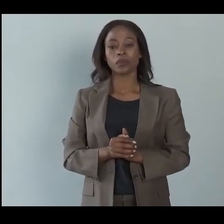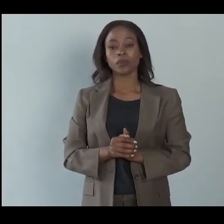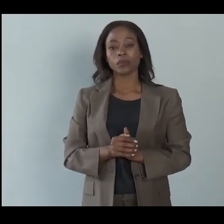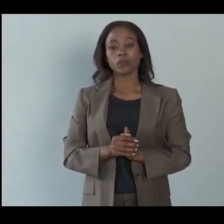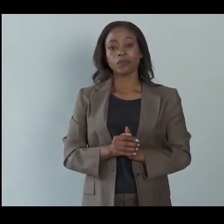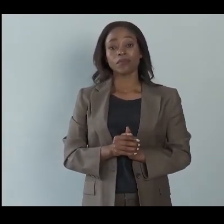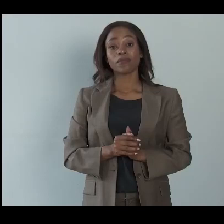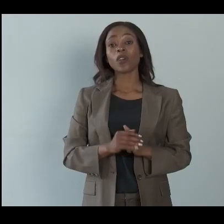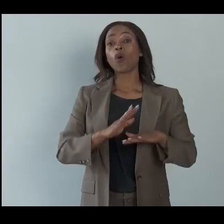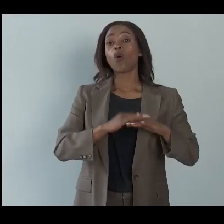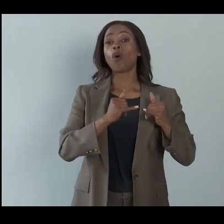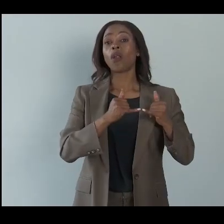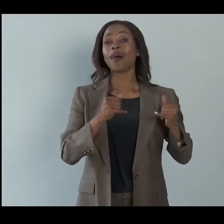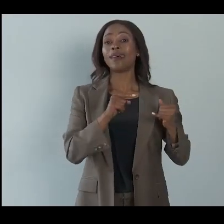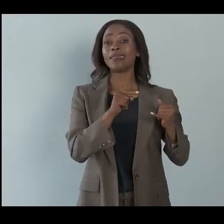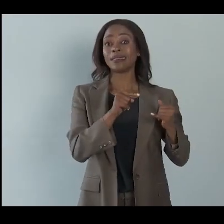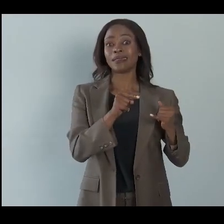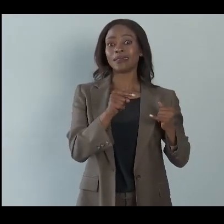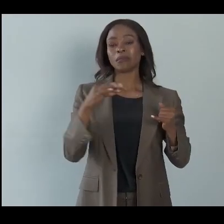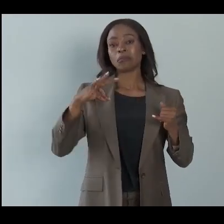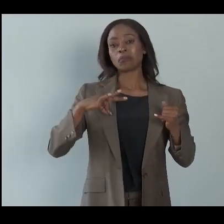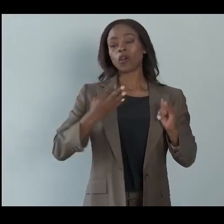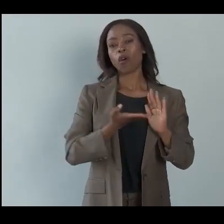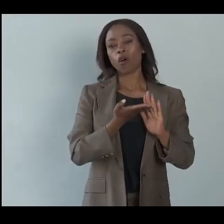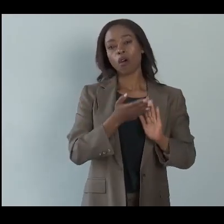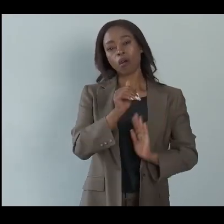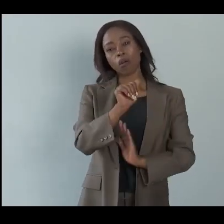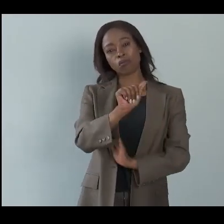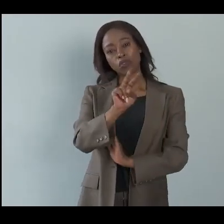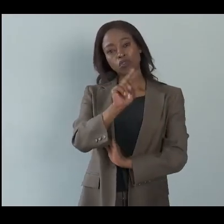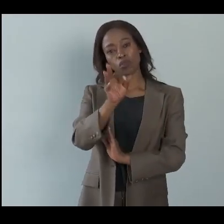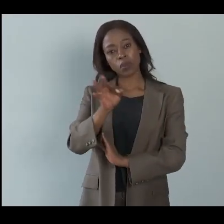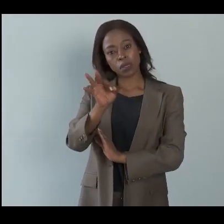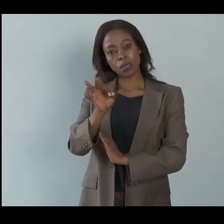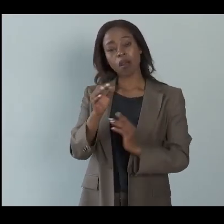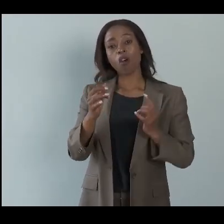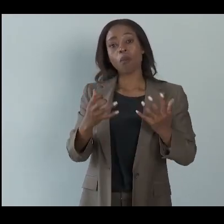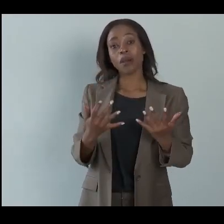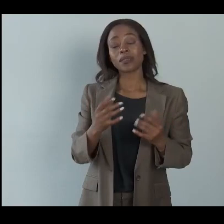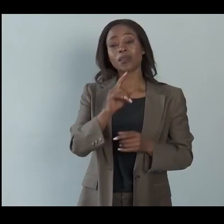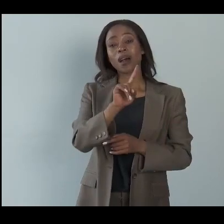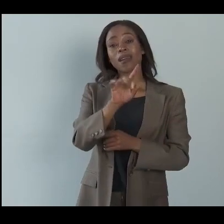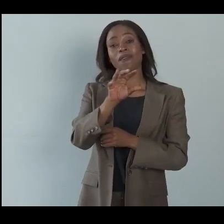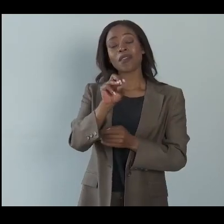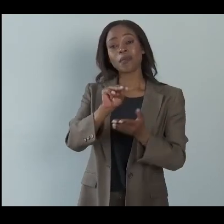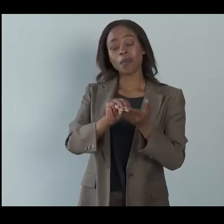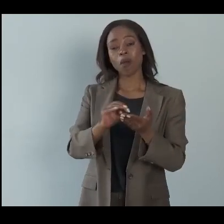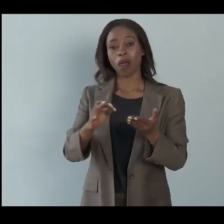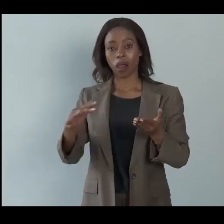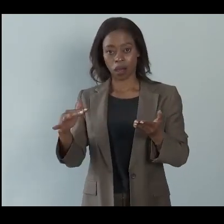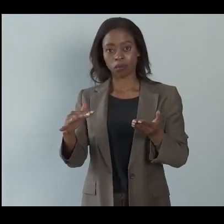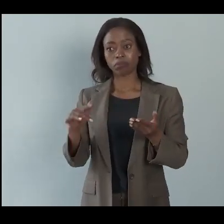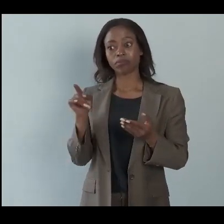Digital transformation grew operating profit by 62% to 115 million, largely supported by Altron systems